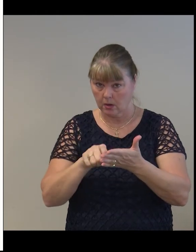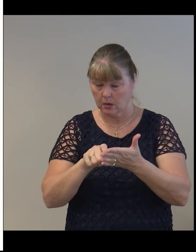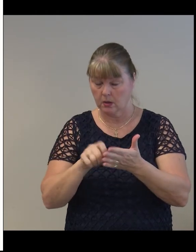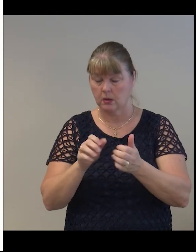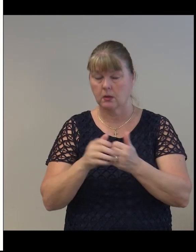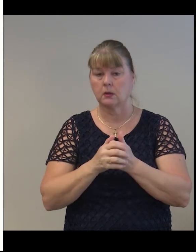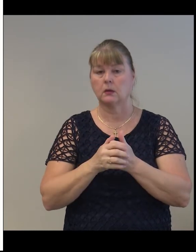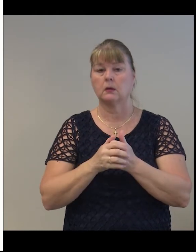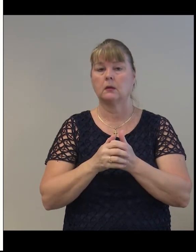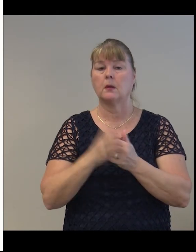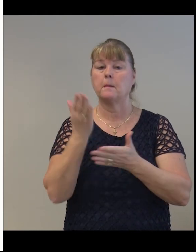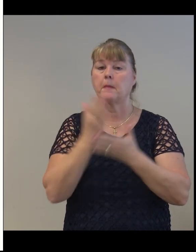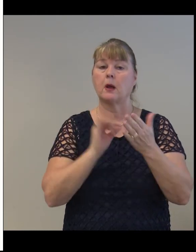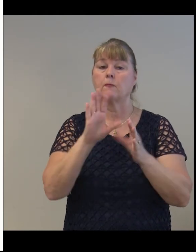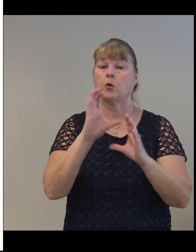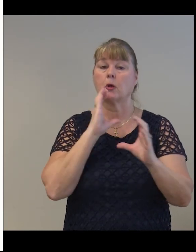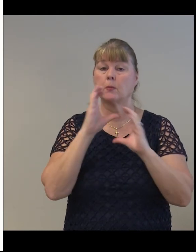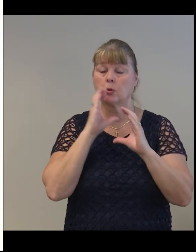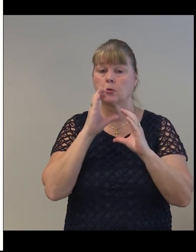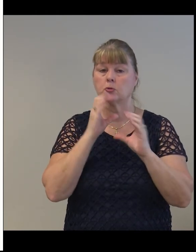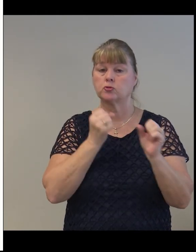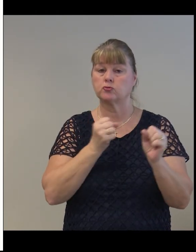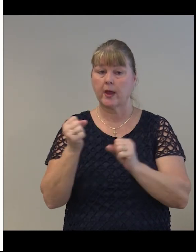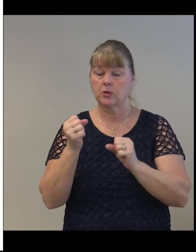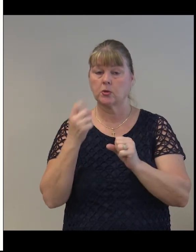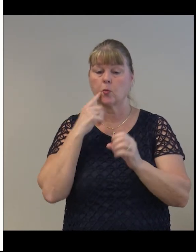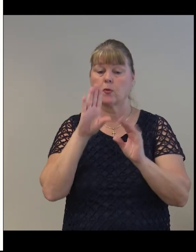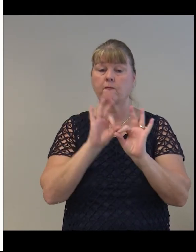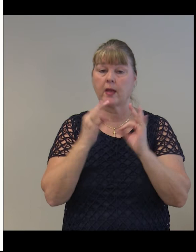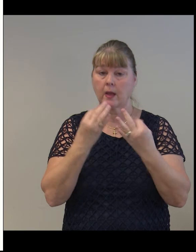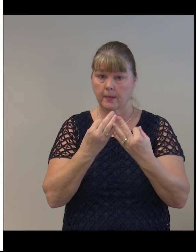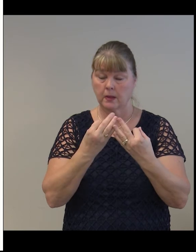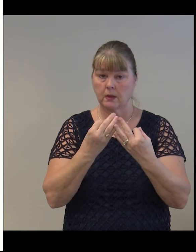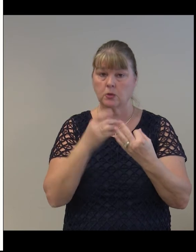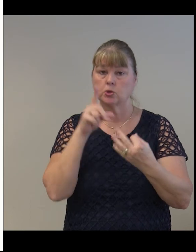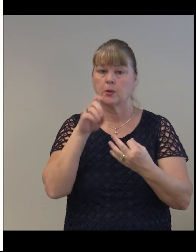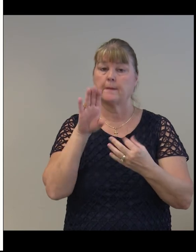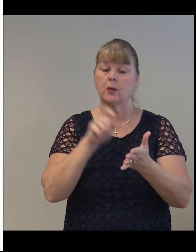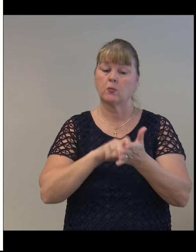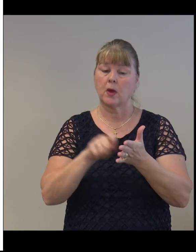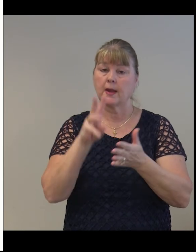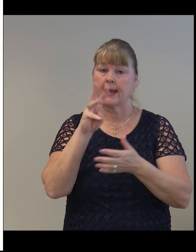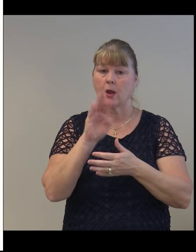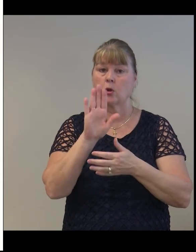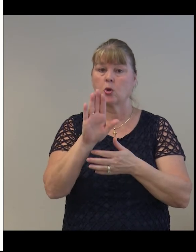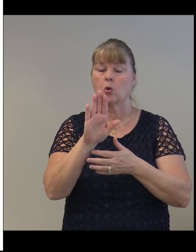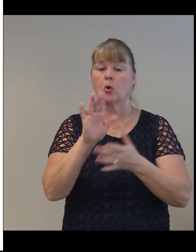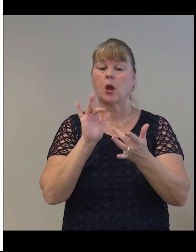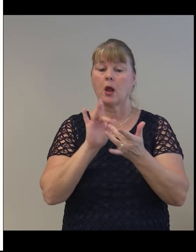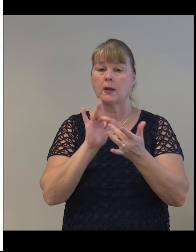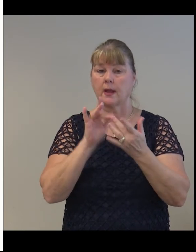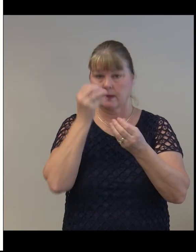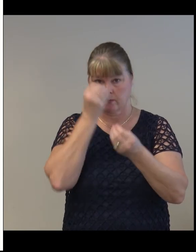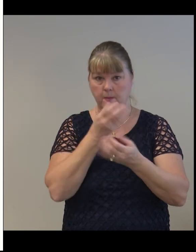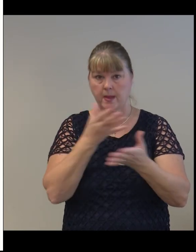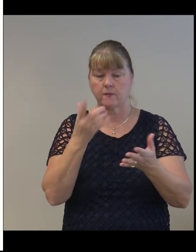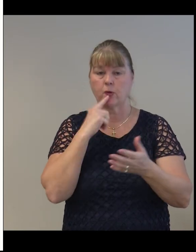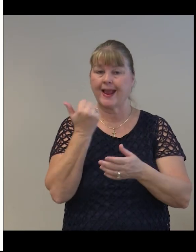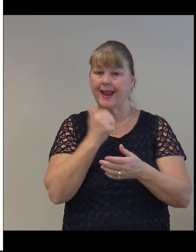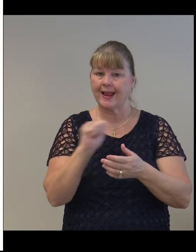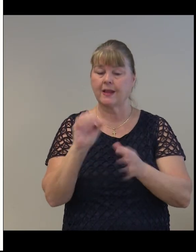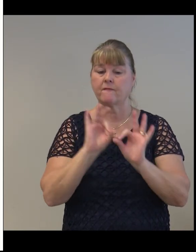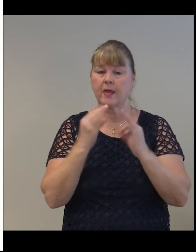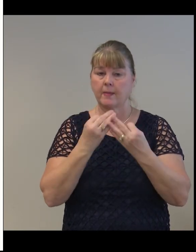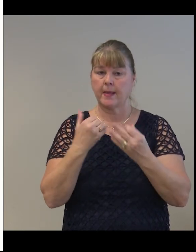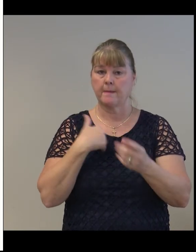piece of paper anymore, but part of your communication strategy with your family should be writing down the contact information